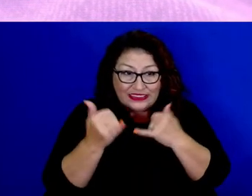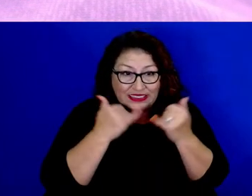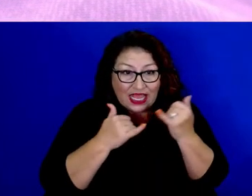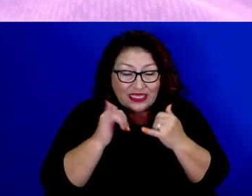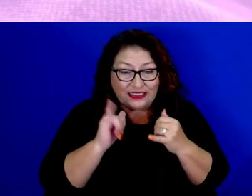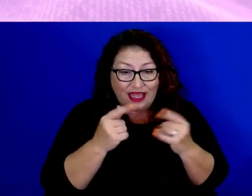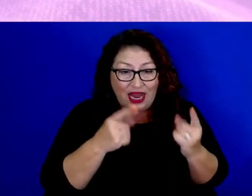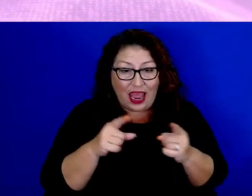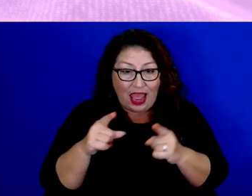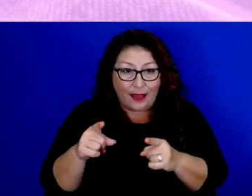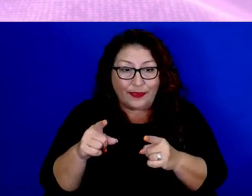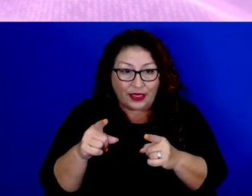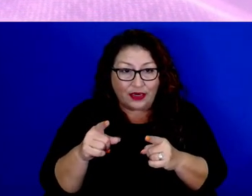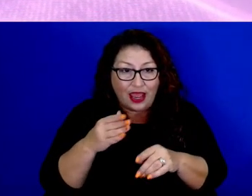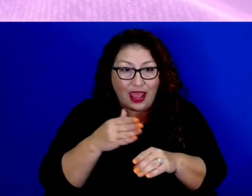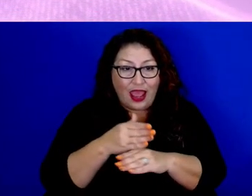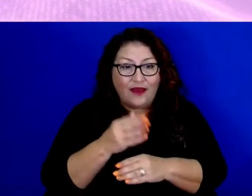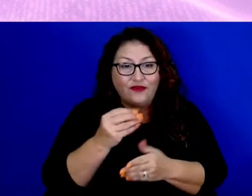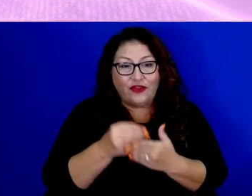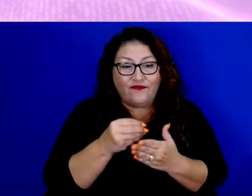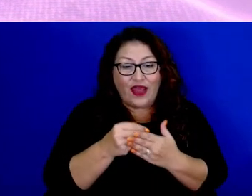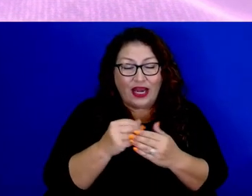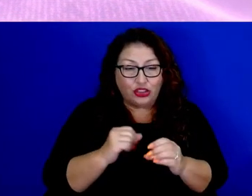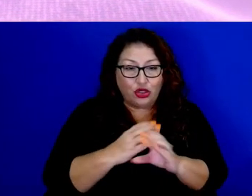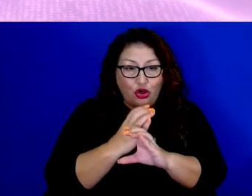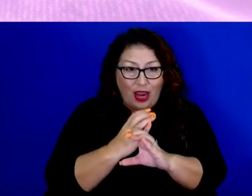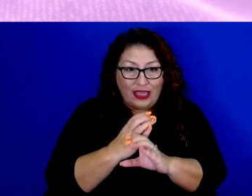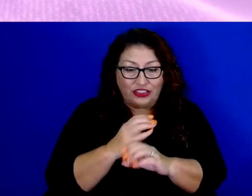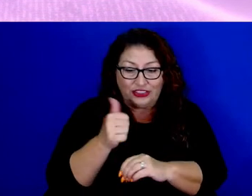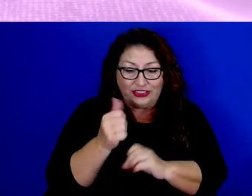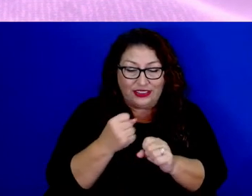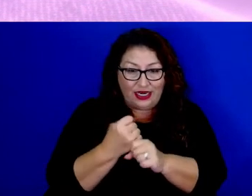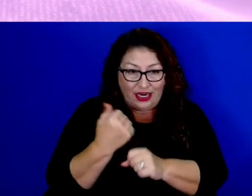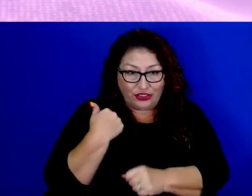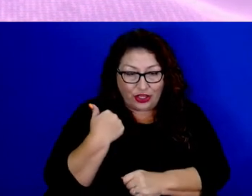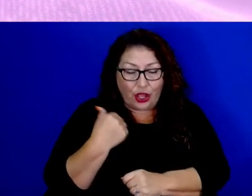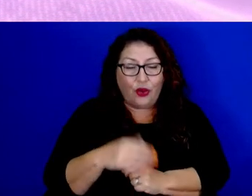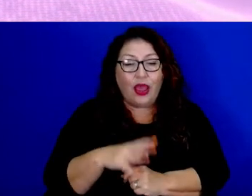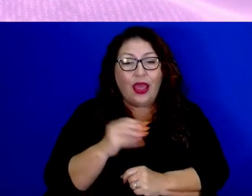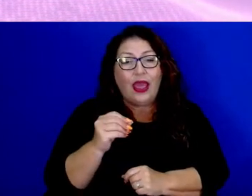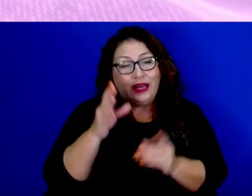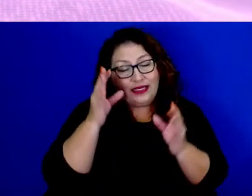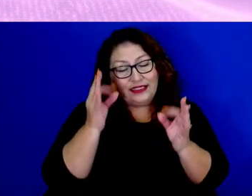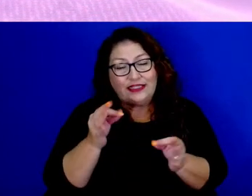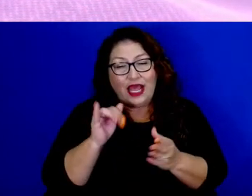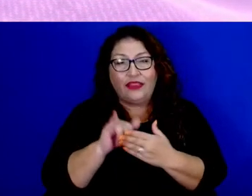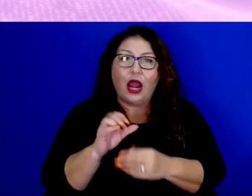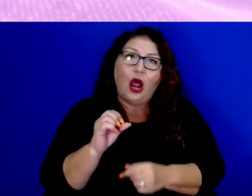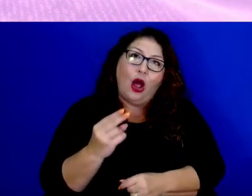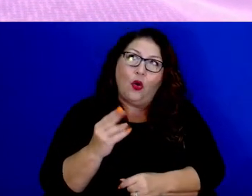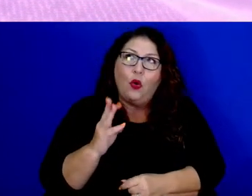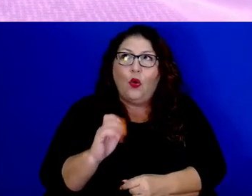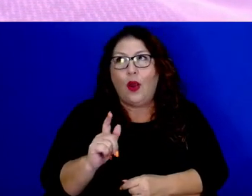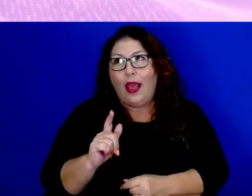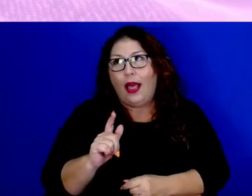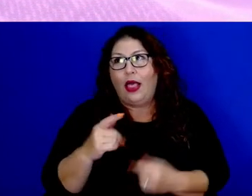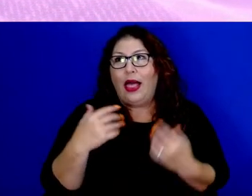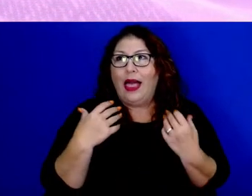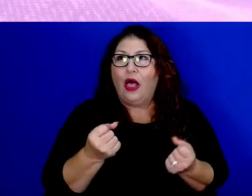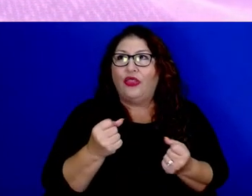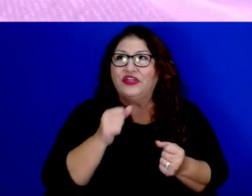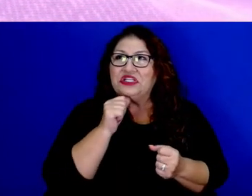the financial crisis a decade ago and decide that, oh, well, health is not a big